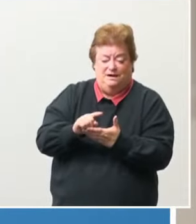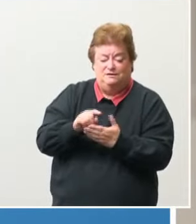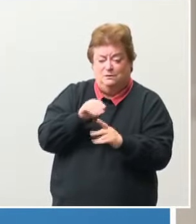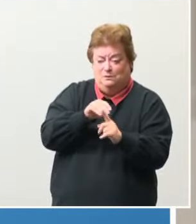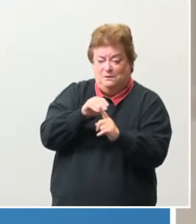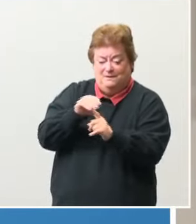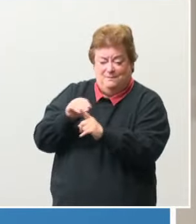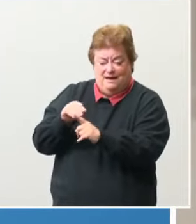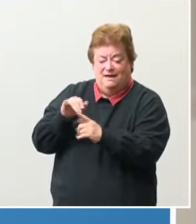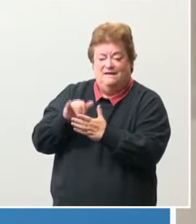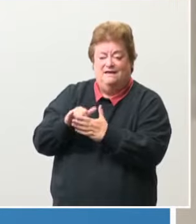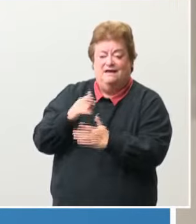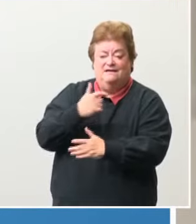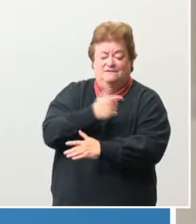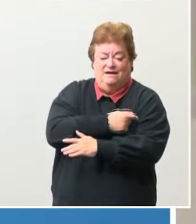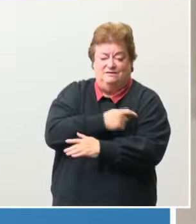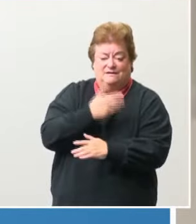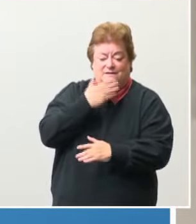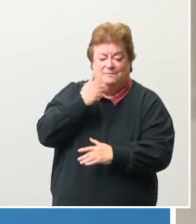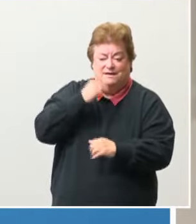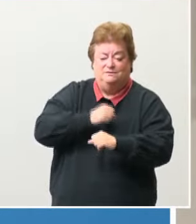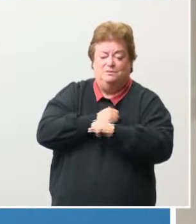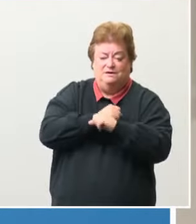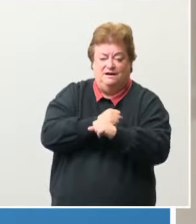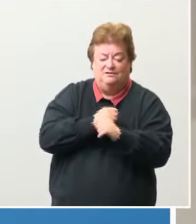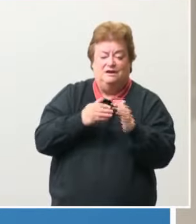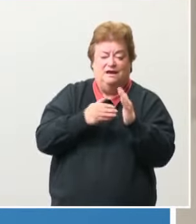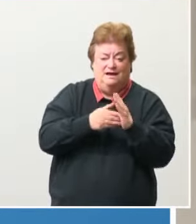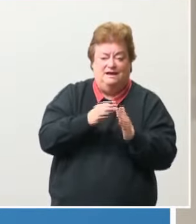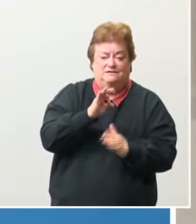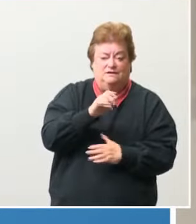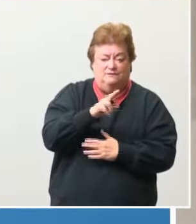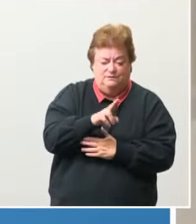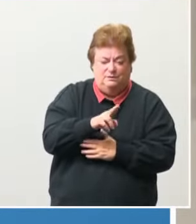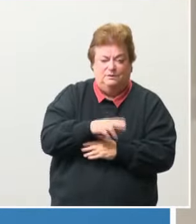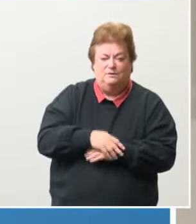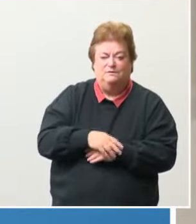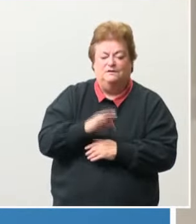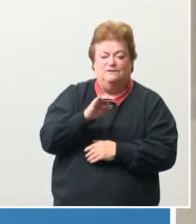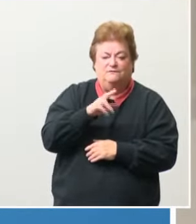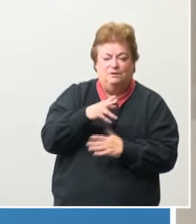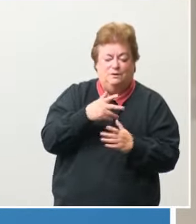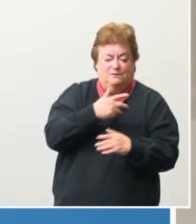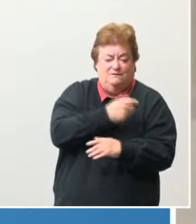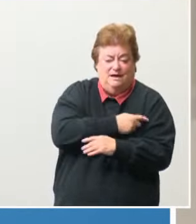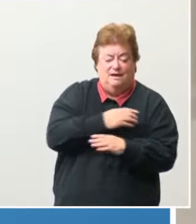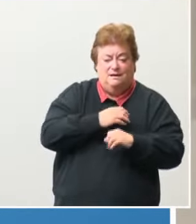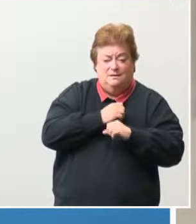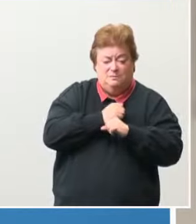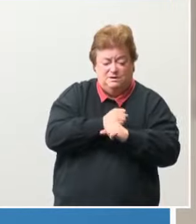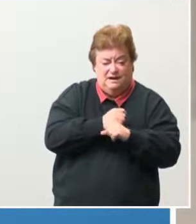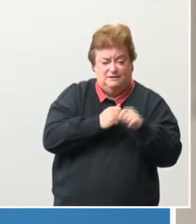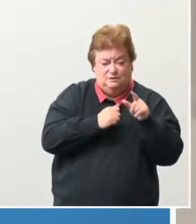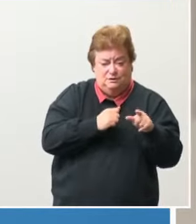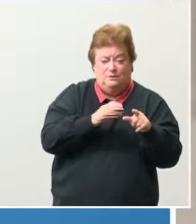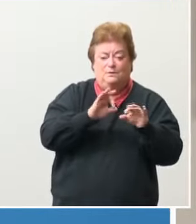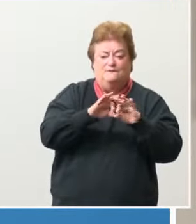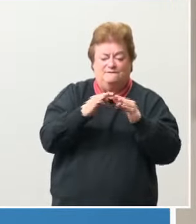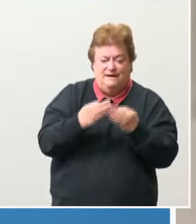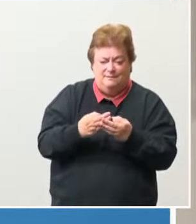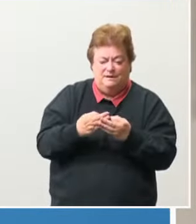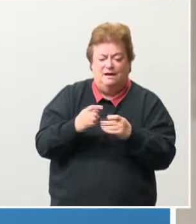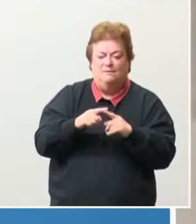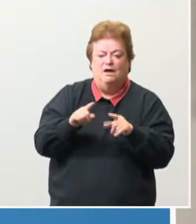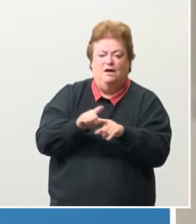that vaccination offers the best protection against flu. Flu vaccine not only helps protect you and your family, it